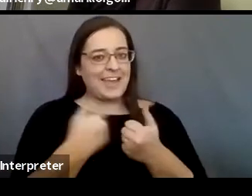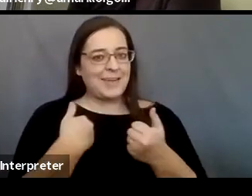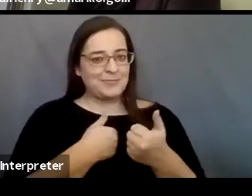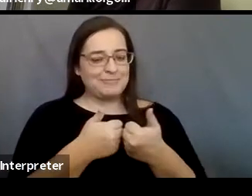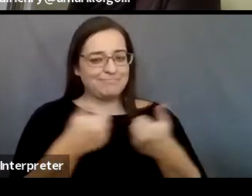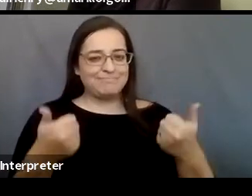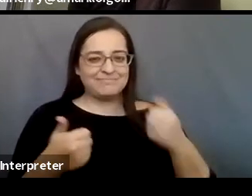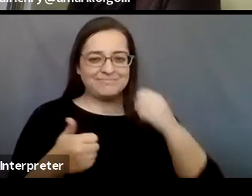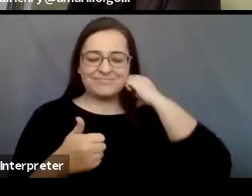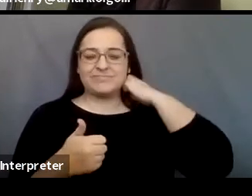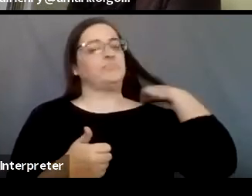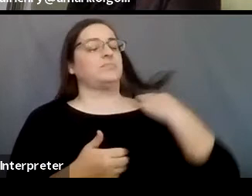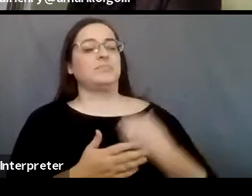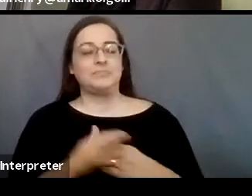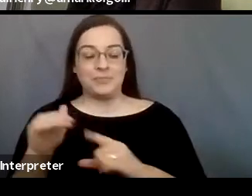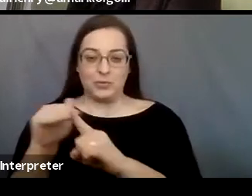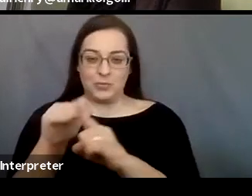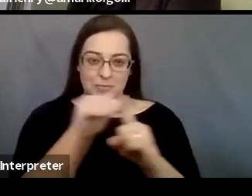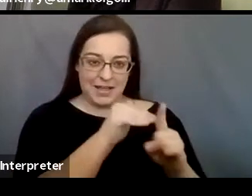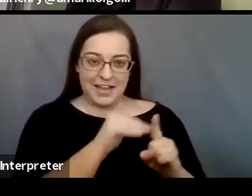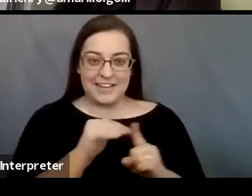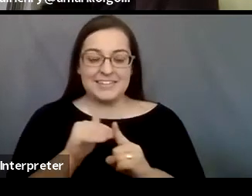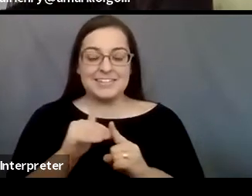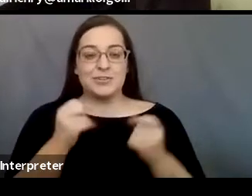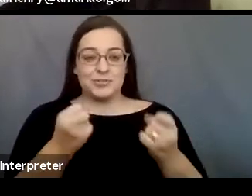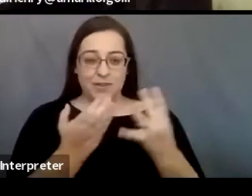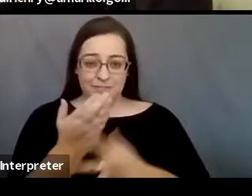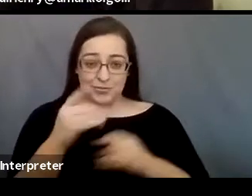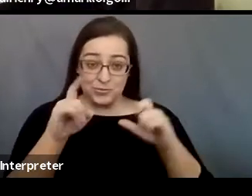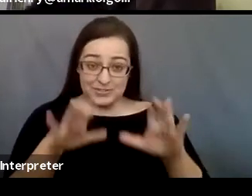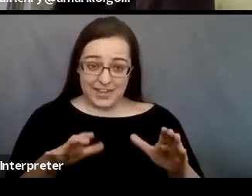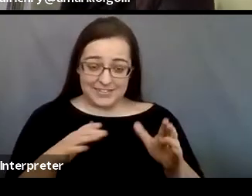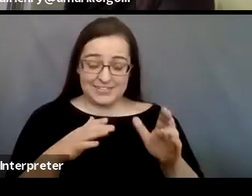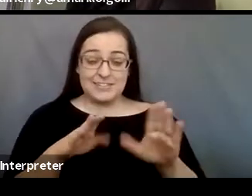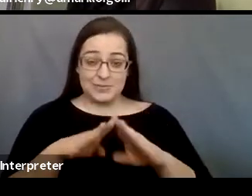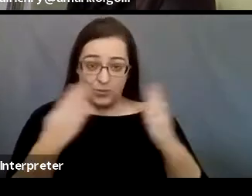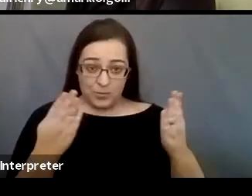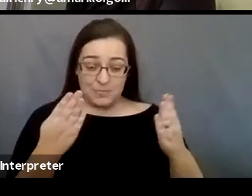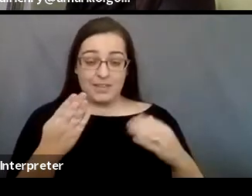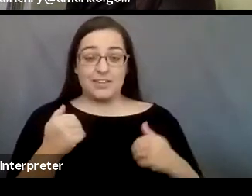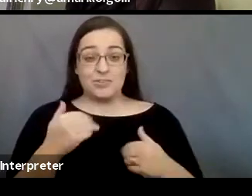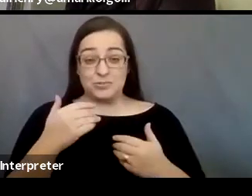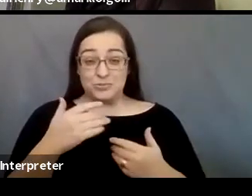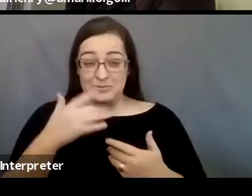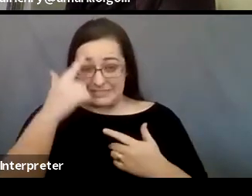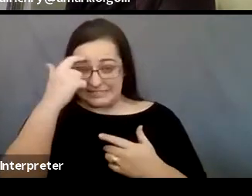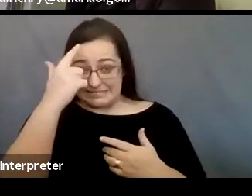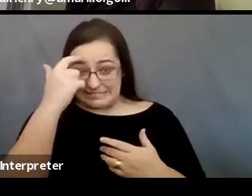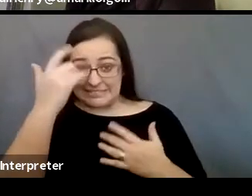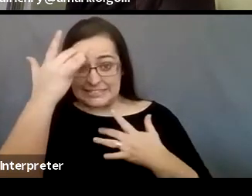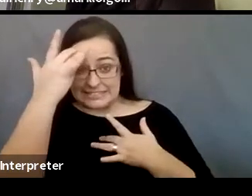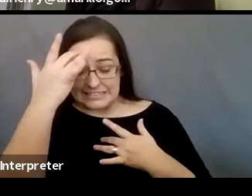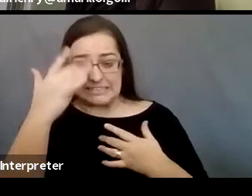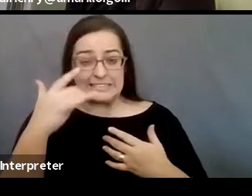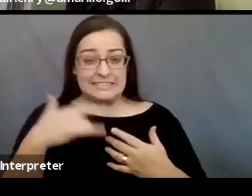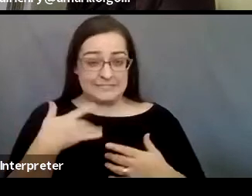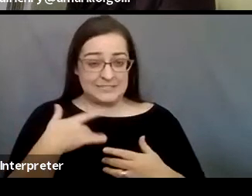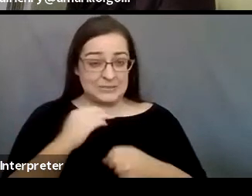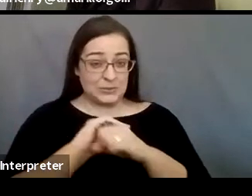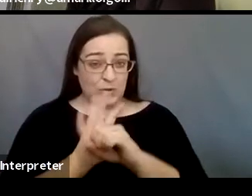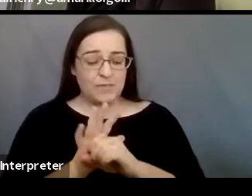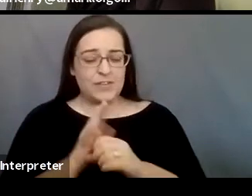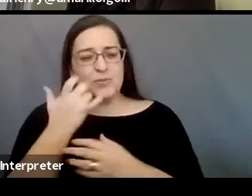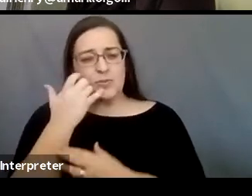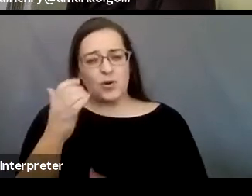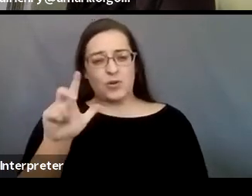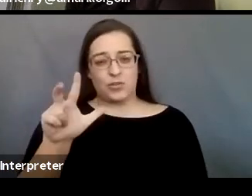Just want to remind everyone that drive-through testing center remains open. If you have symptoms, if you're sick and you have symptoms you feel might be coronavirus,